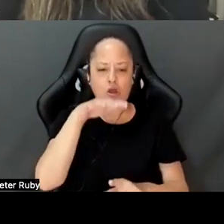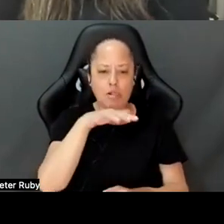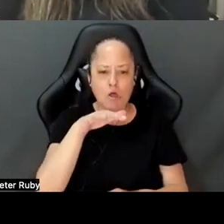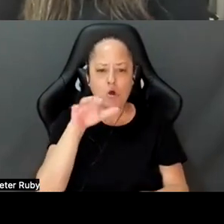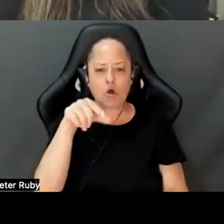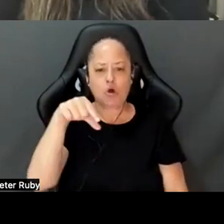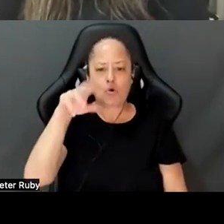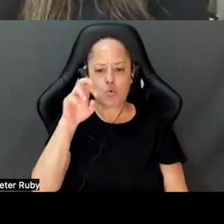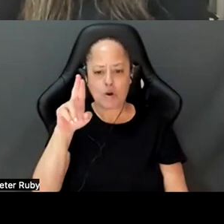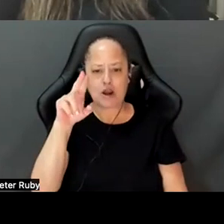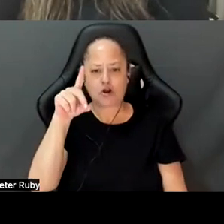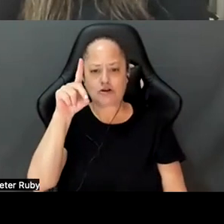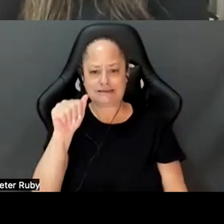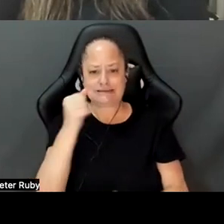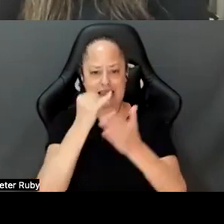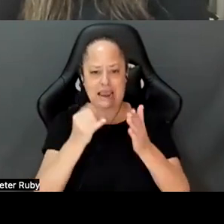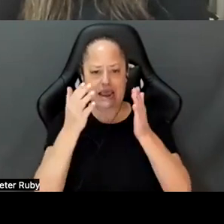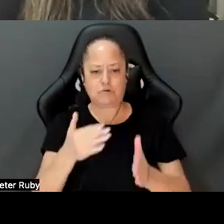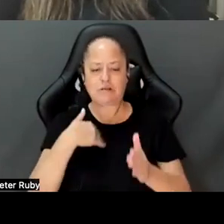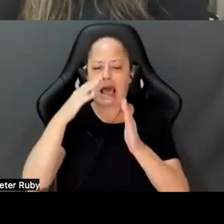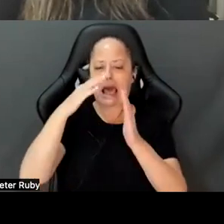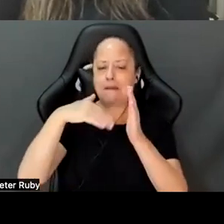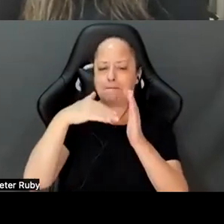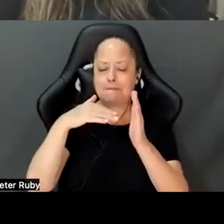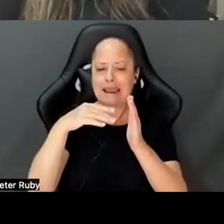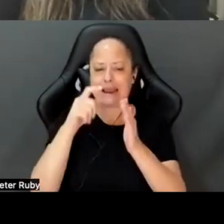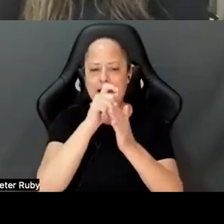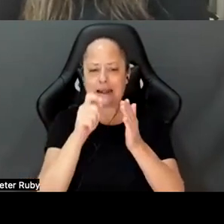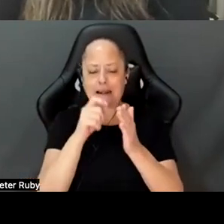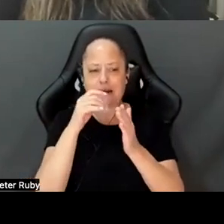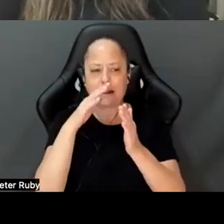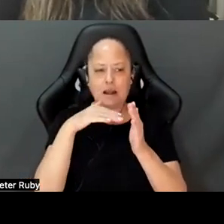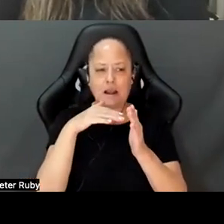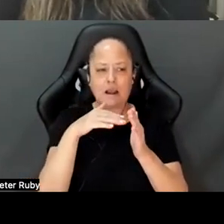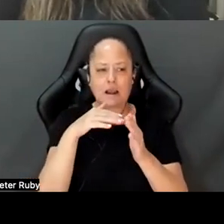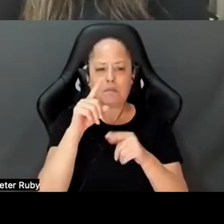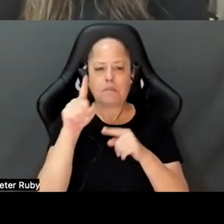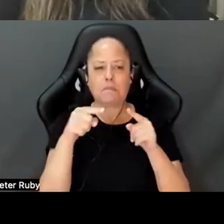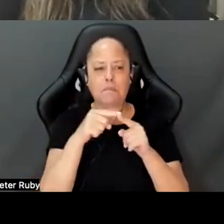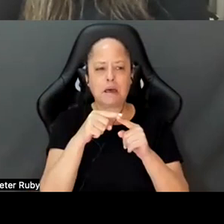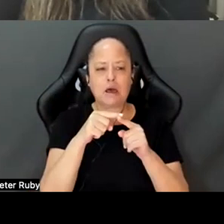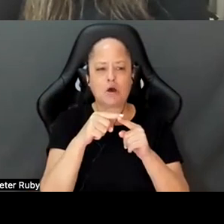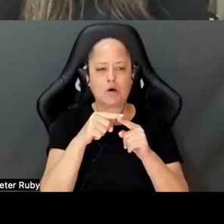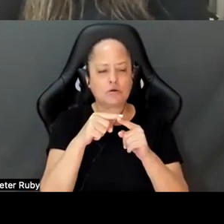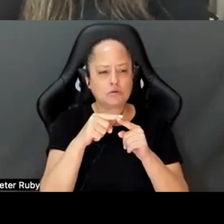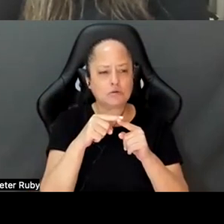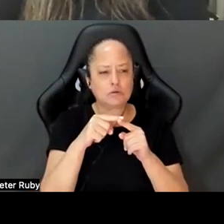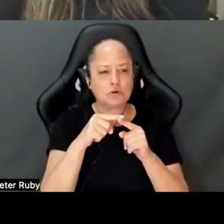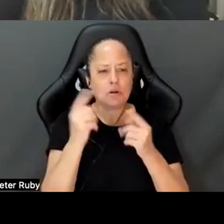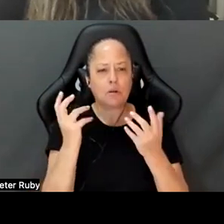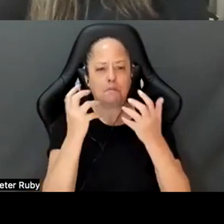disabled artist, and I paint a lot about mutual care and